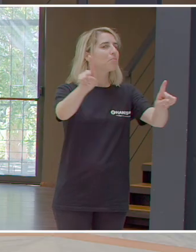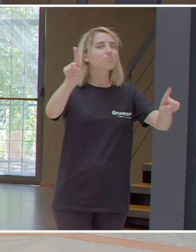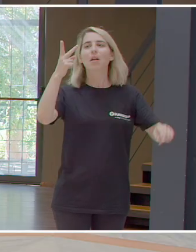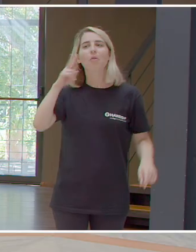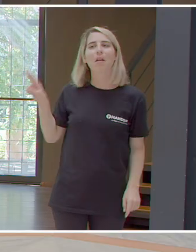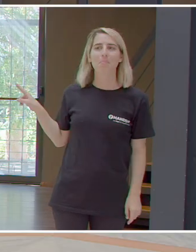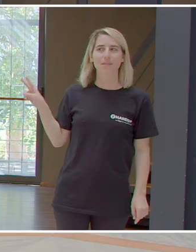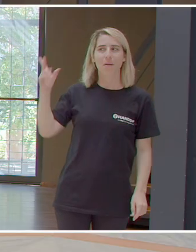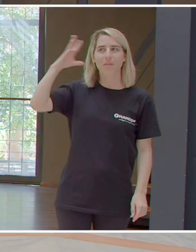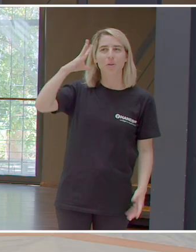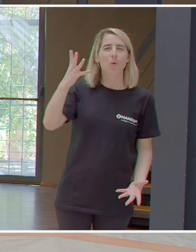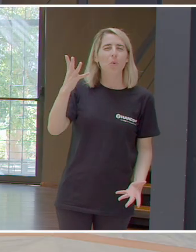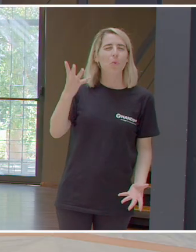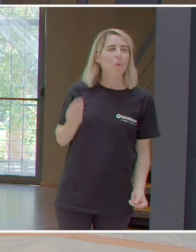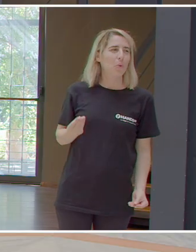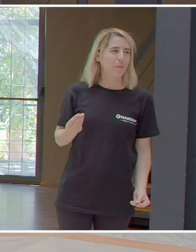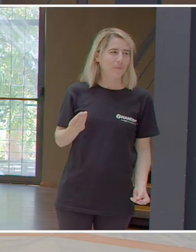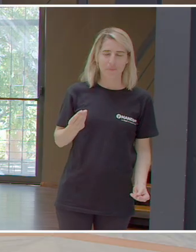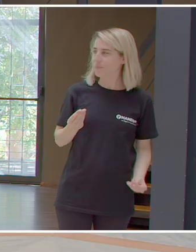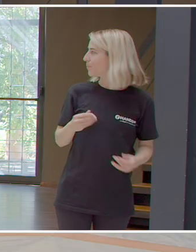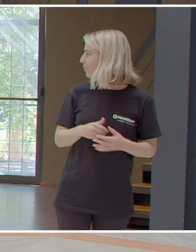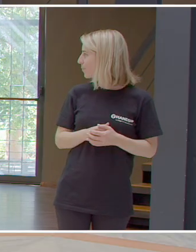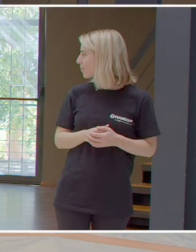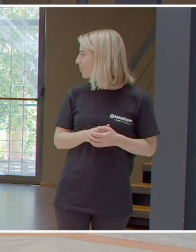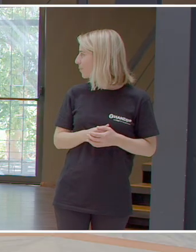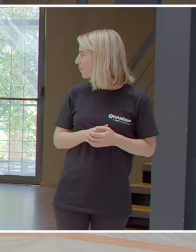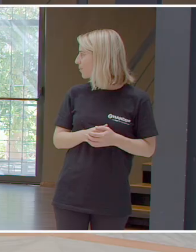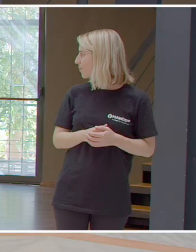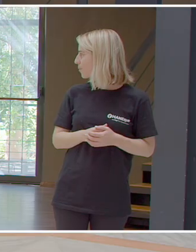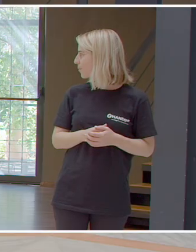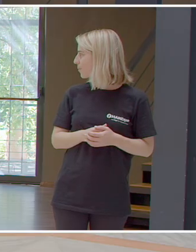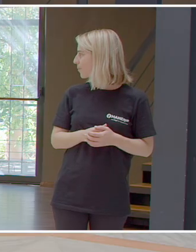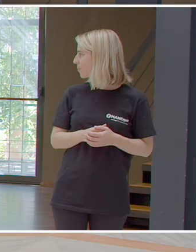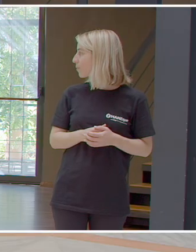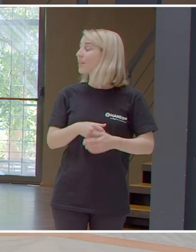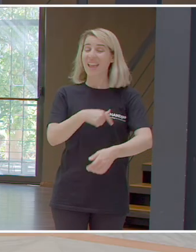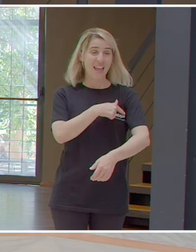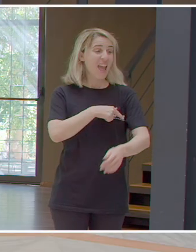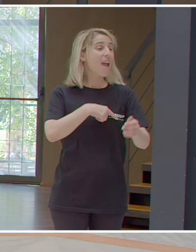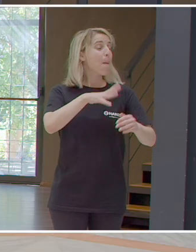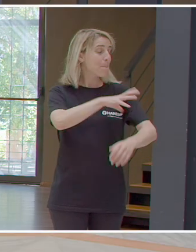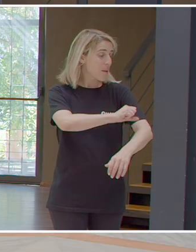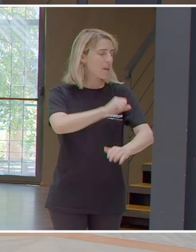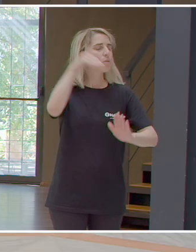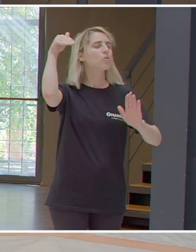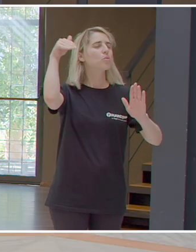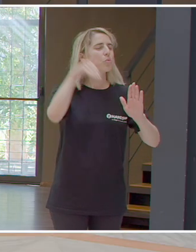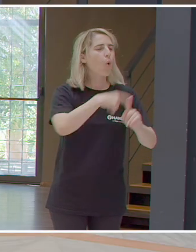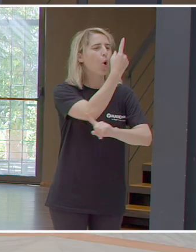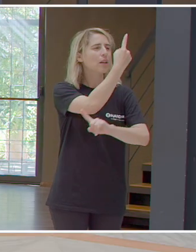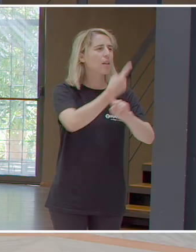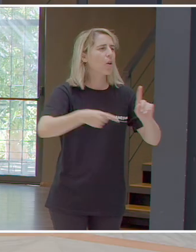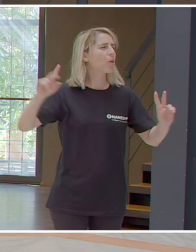that to sink in. And what's happening? Lower blood pressure, reducing cholesterol in your